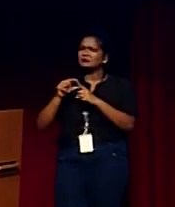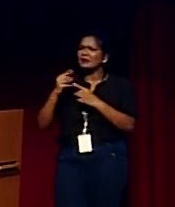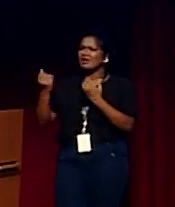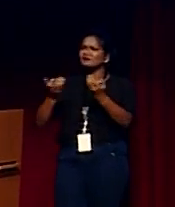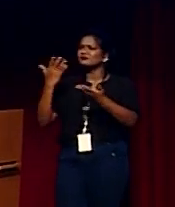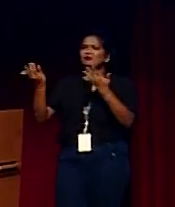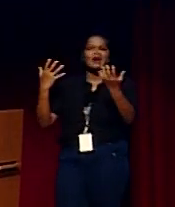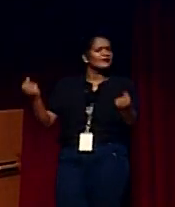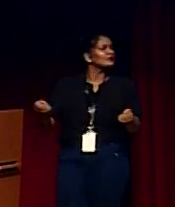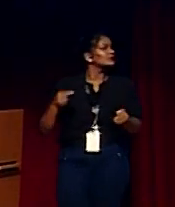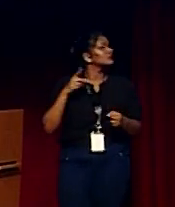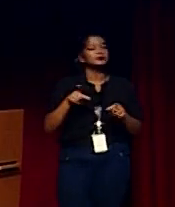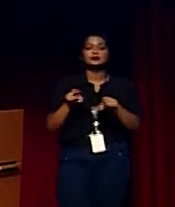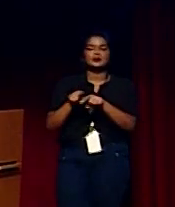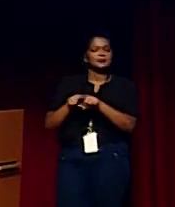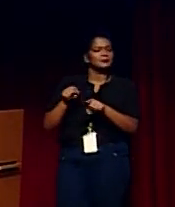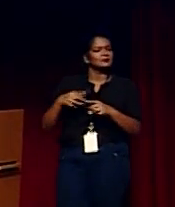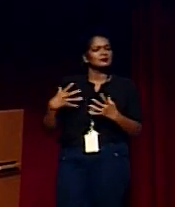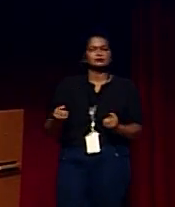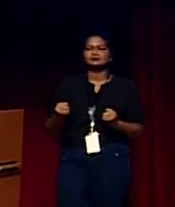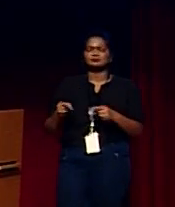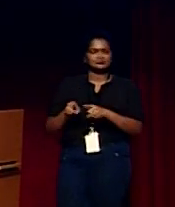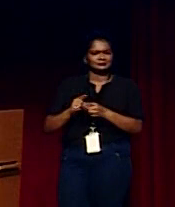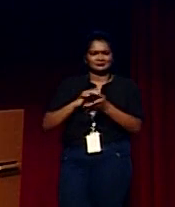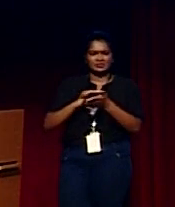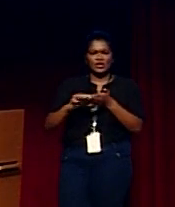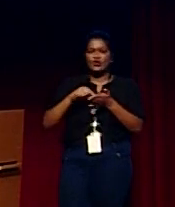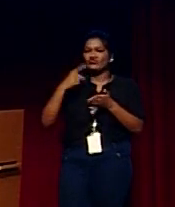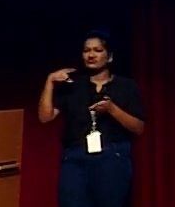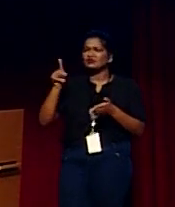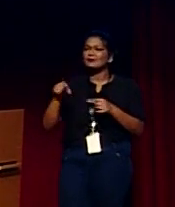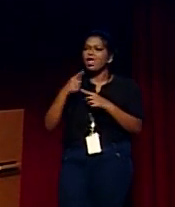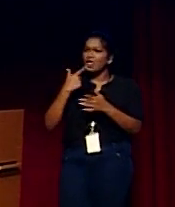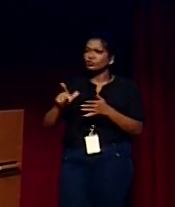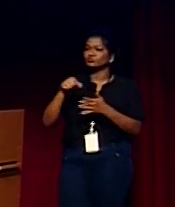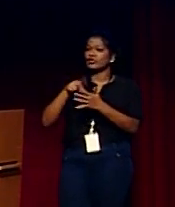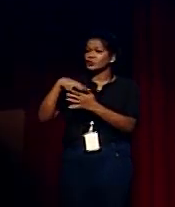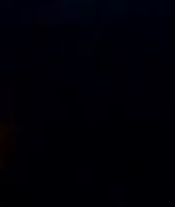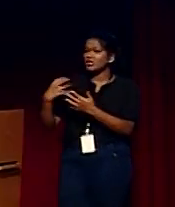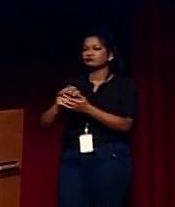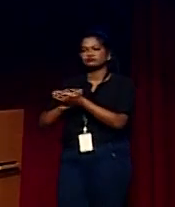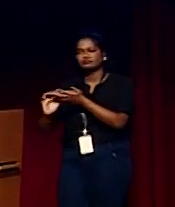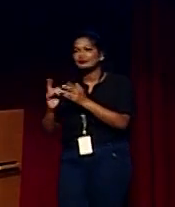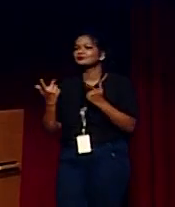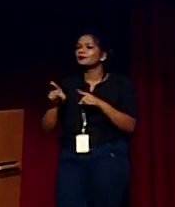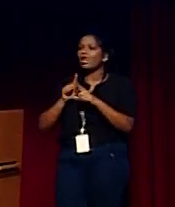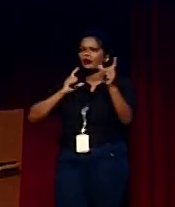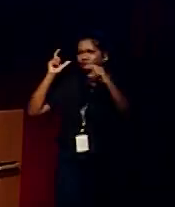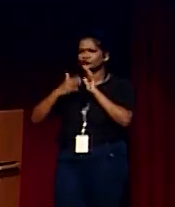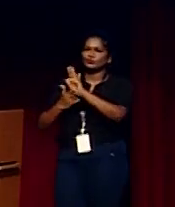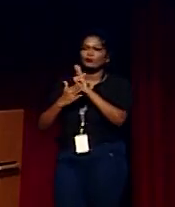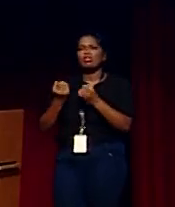It's a particular elaborate dialect of Braille, which allows you to really, really express a lot of